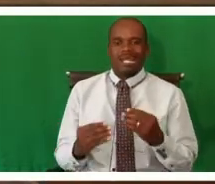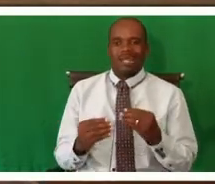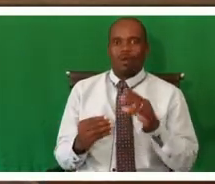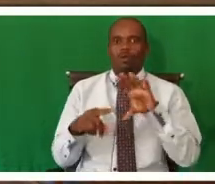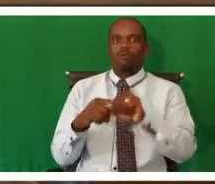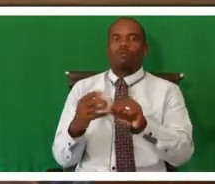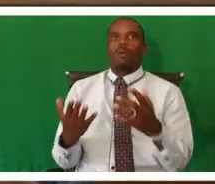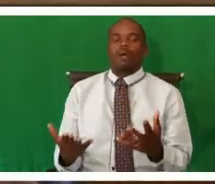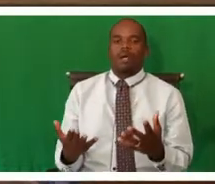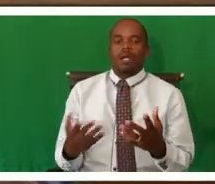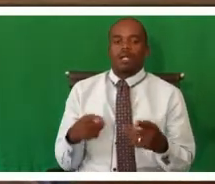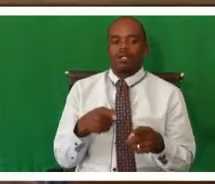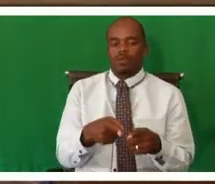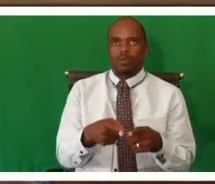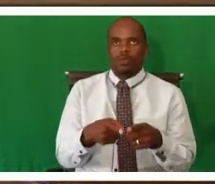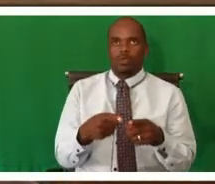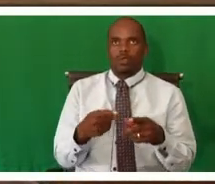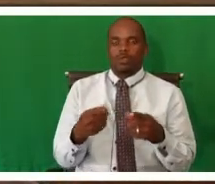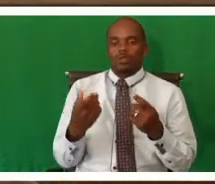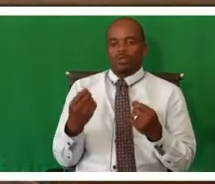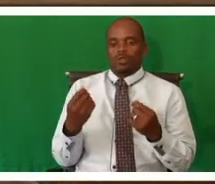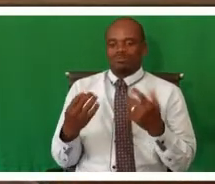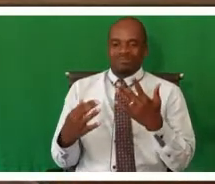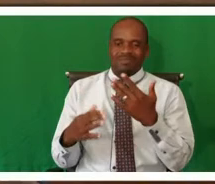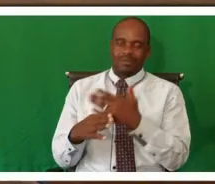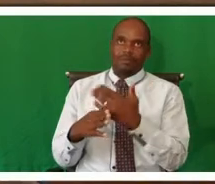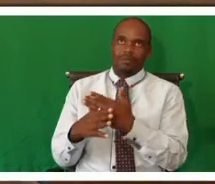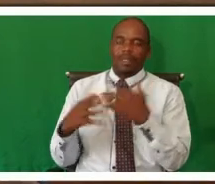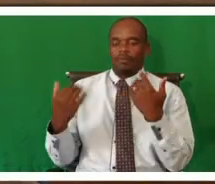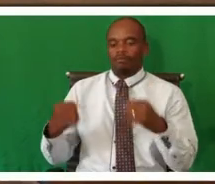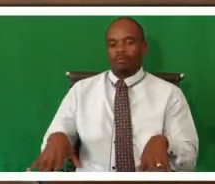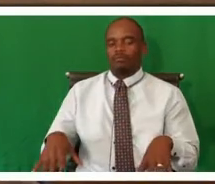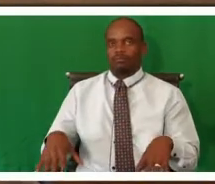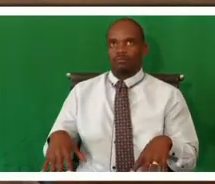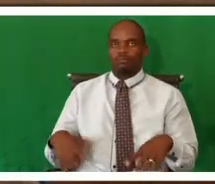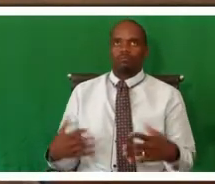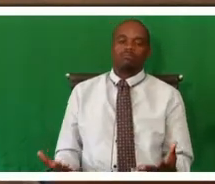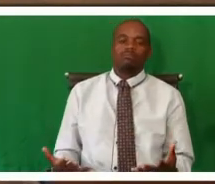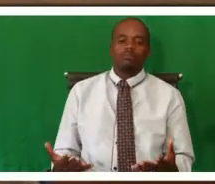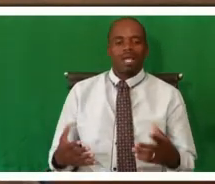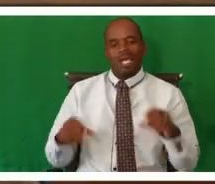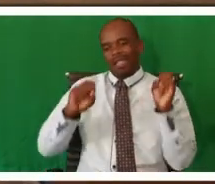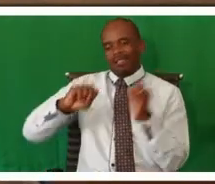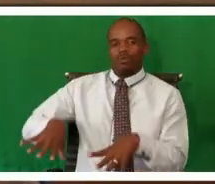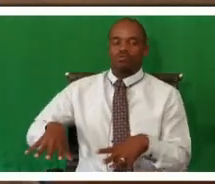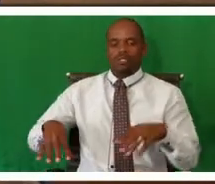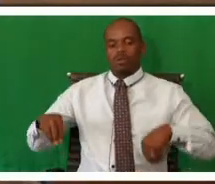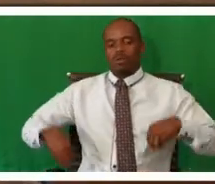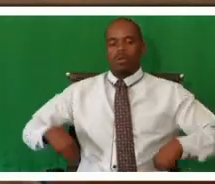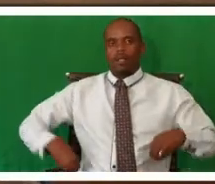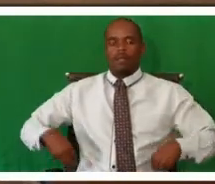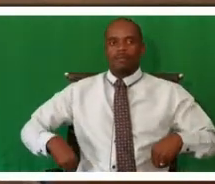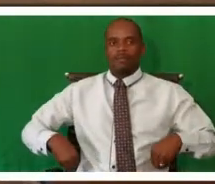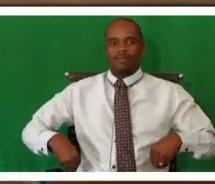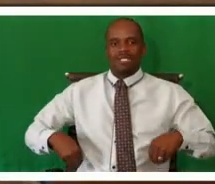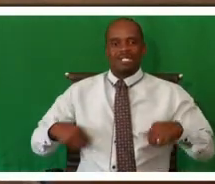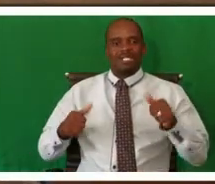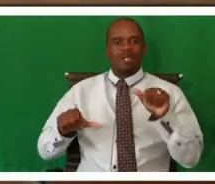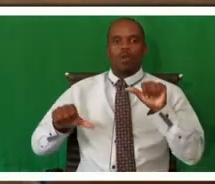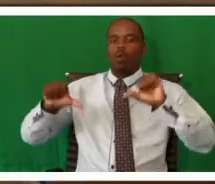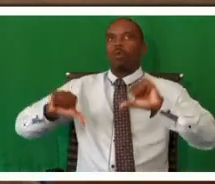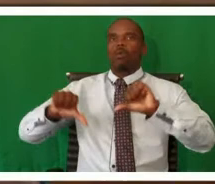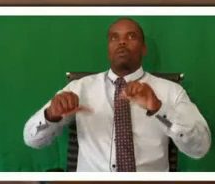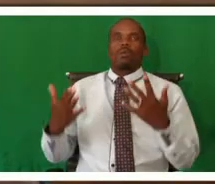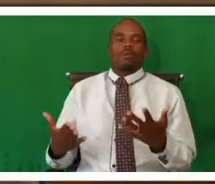any wastage. Ha re tloeleng corruption batho ba heso ho hobe batho ba